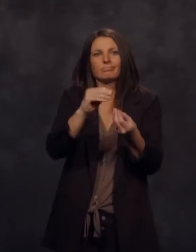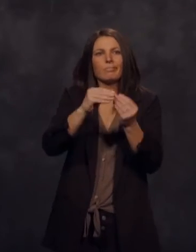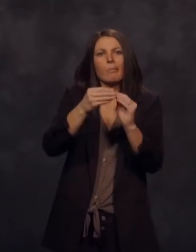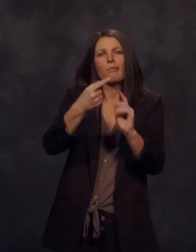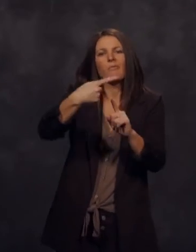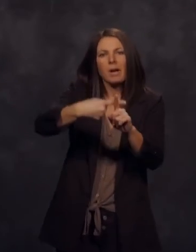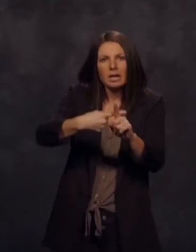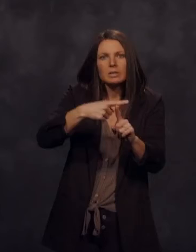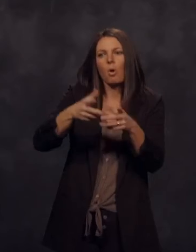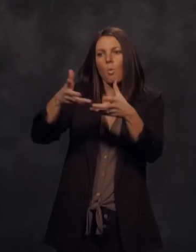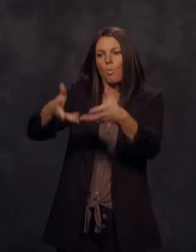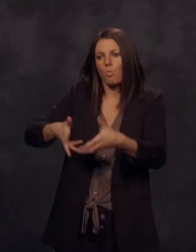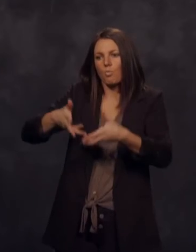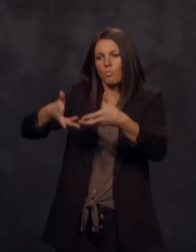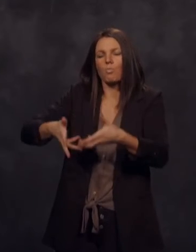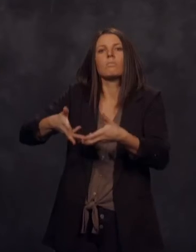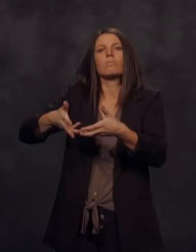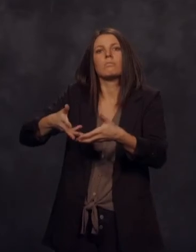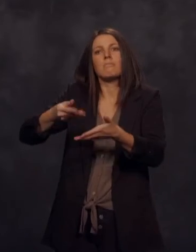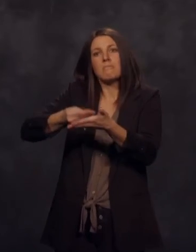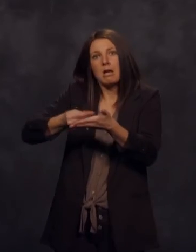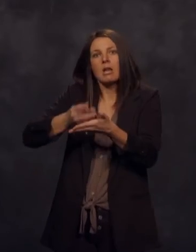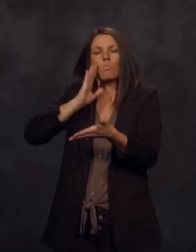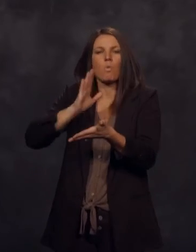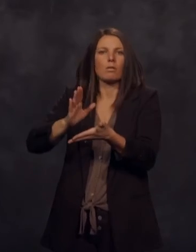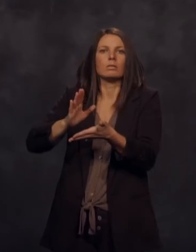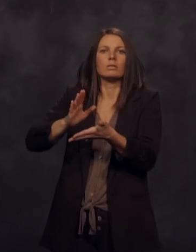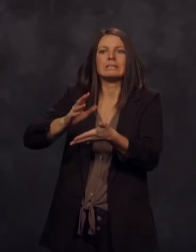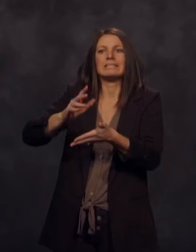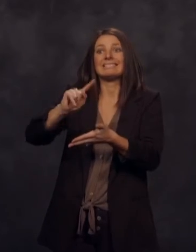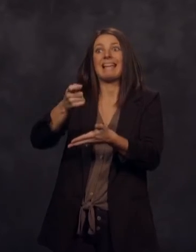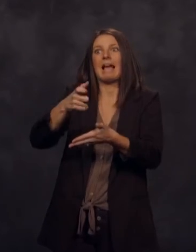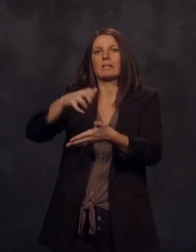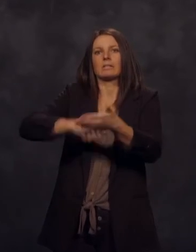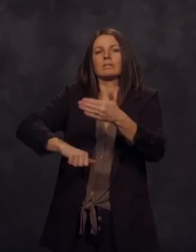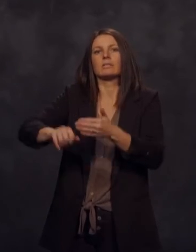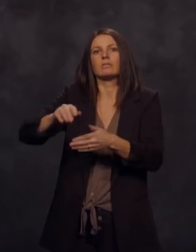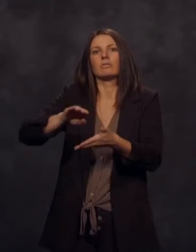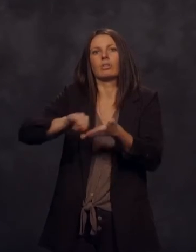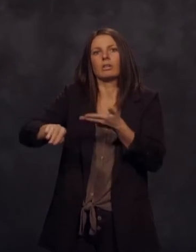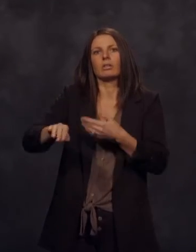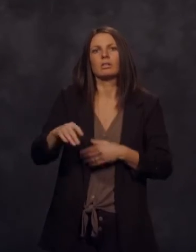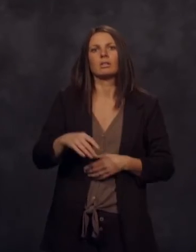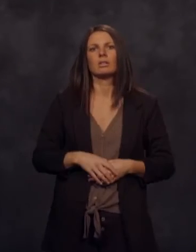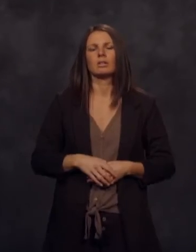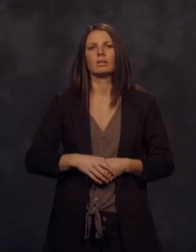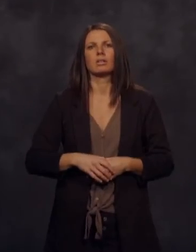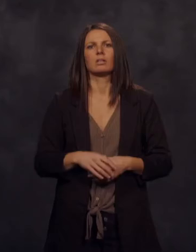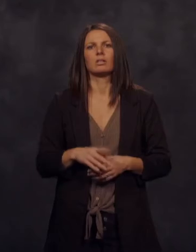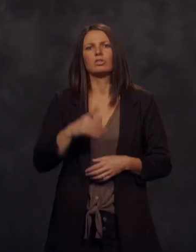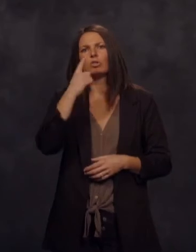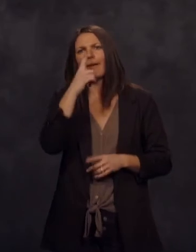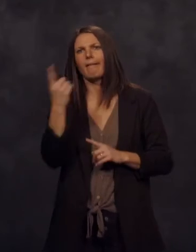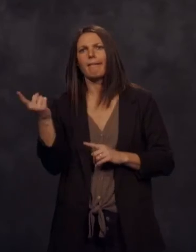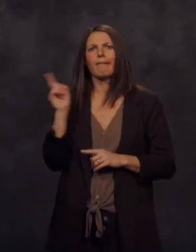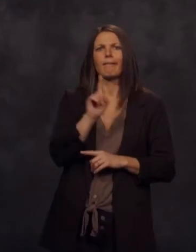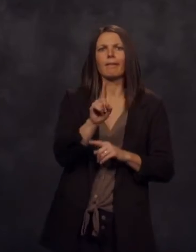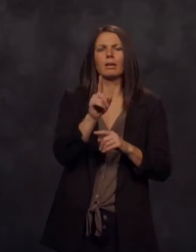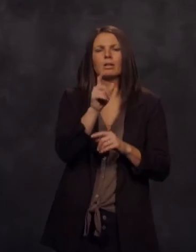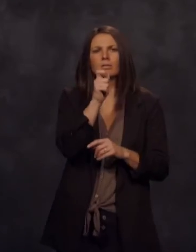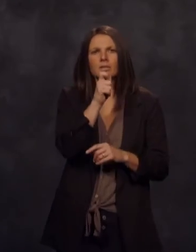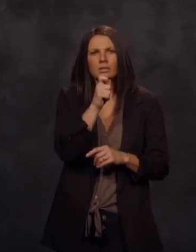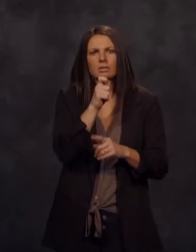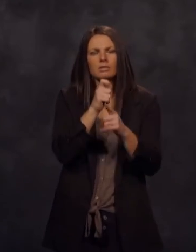And the remainder is what's being forgiven in tax. So. Senator, could you step to the mic, please? Oh, sure. Sorry, I need to